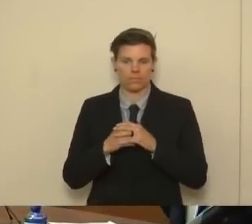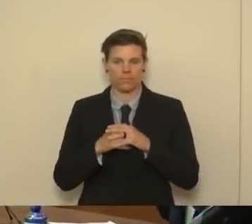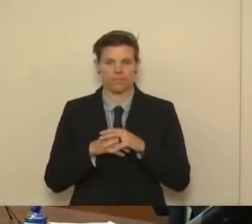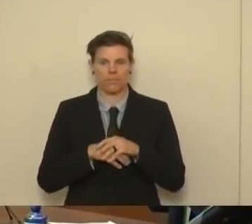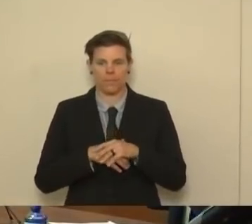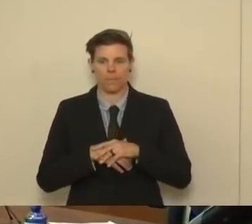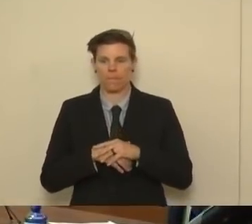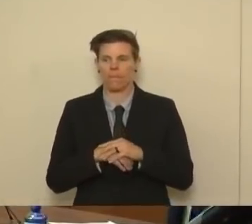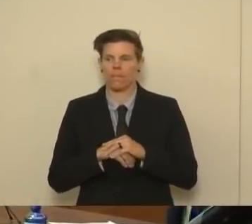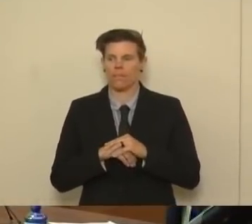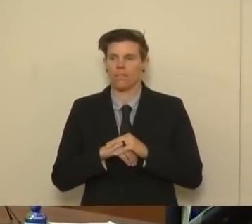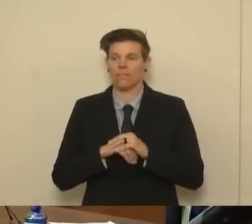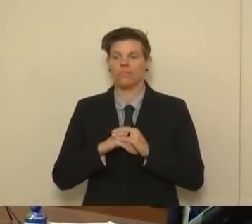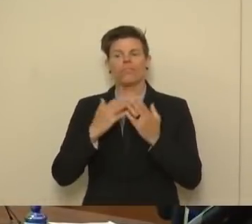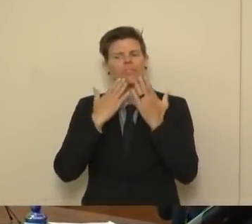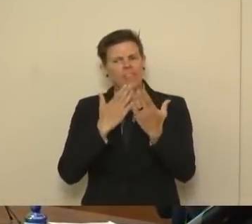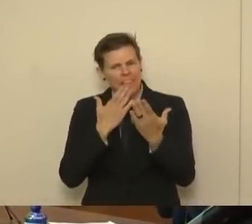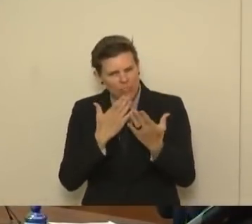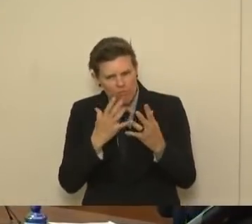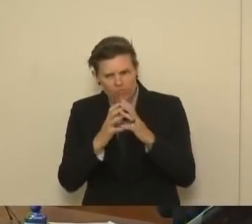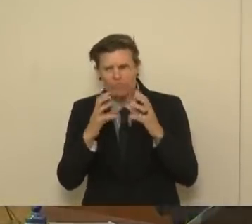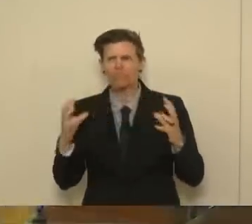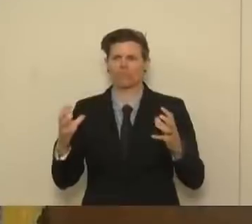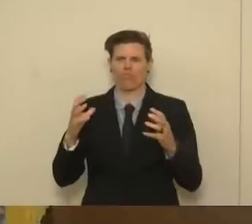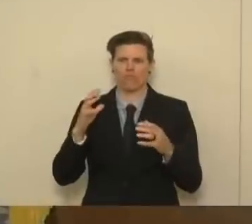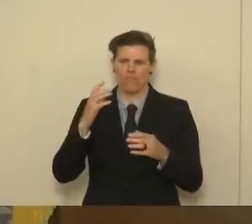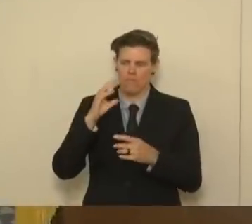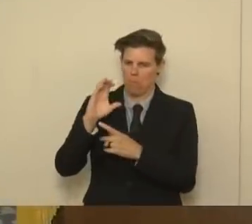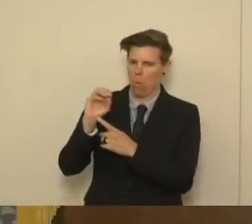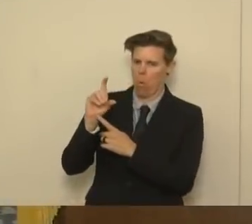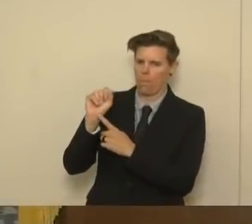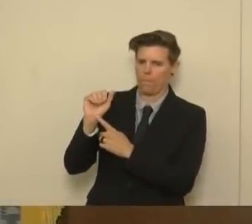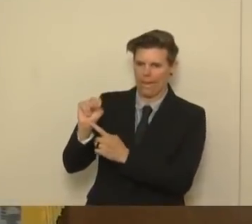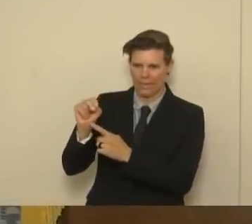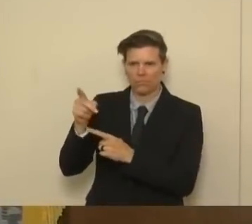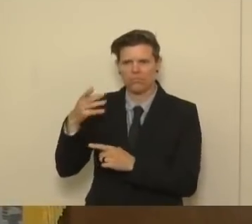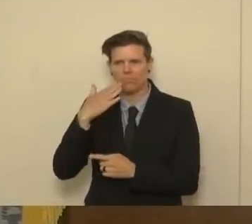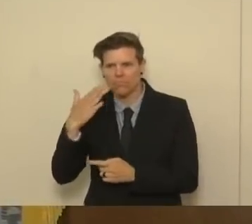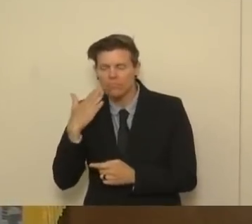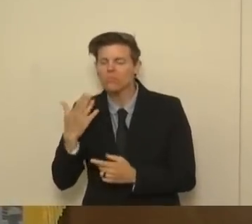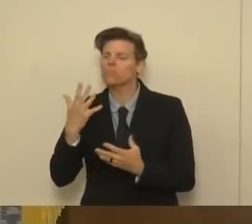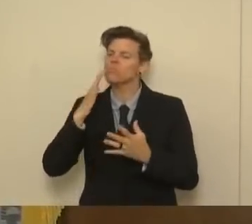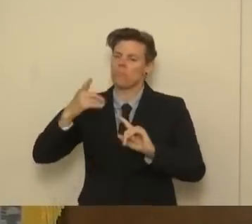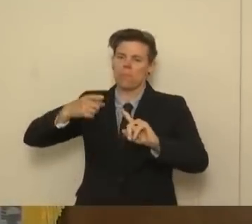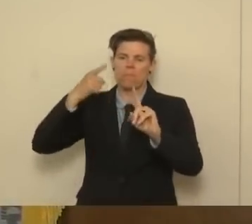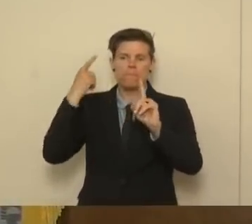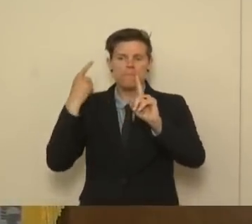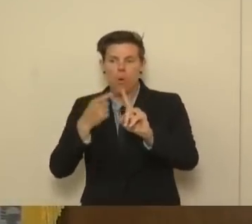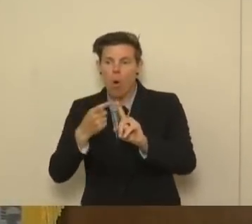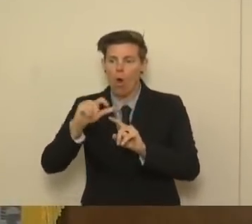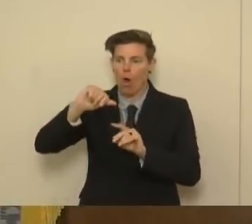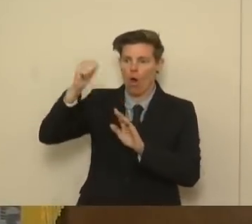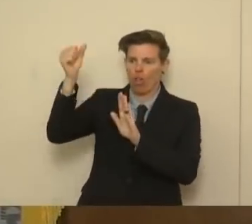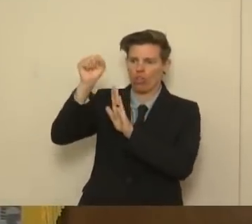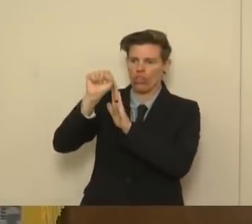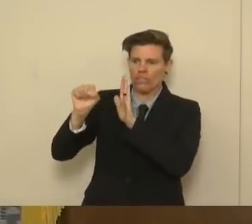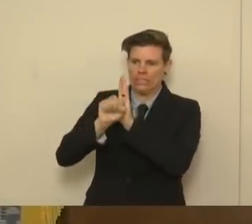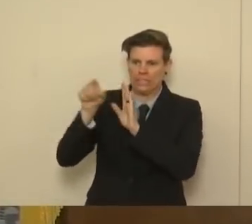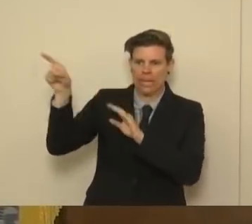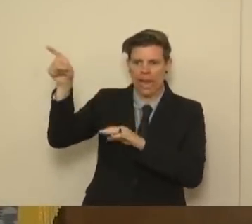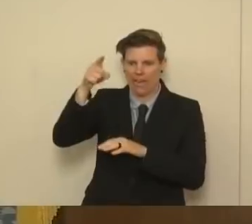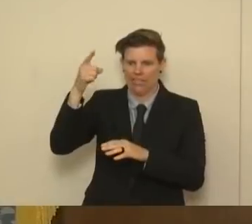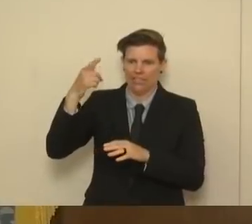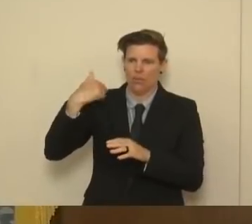so I'm all about beating every other state because it does. It brings more revenue in, making sure that we